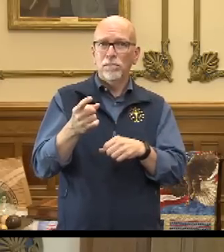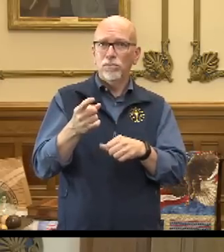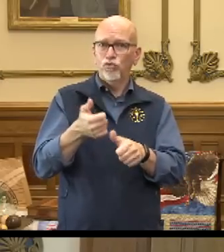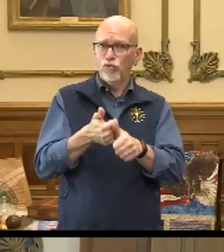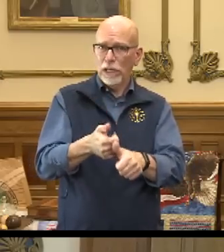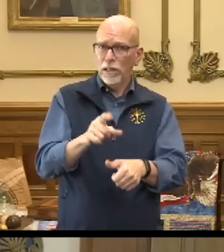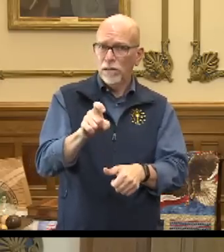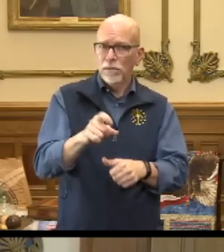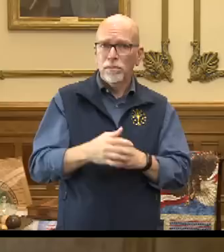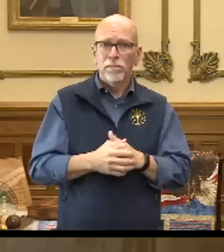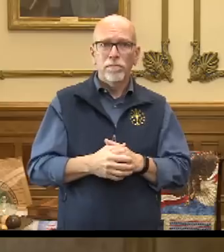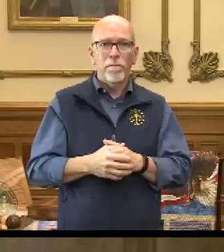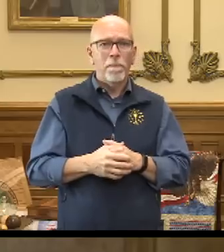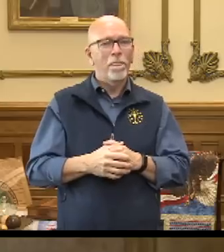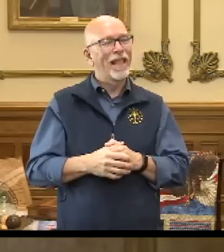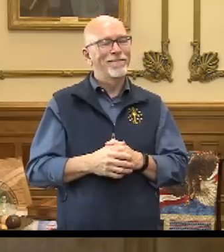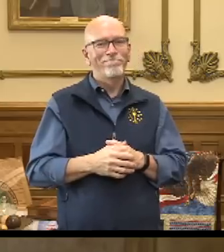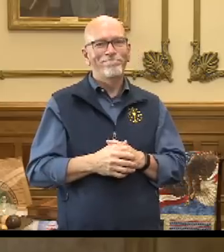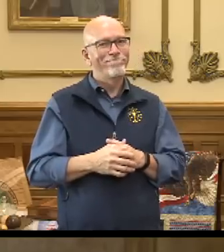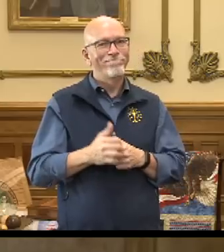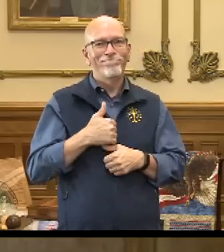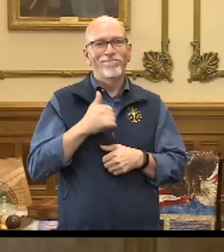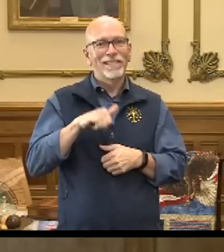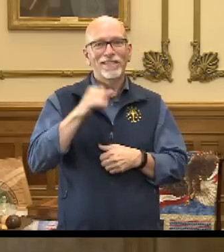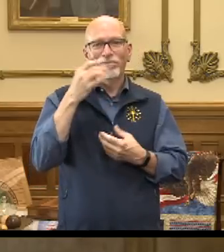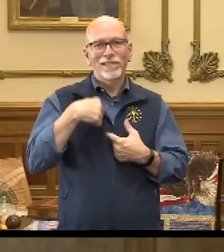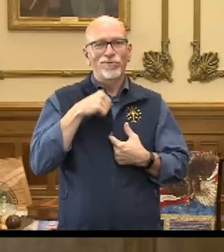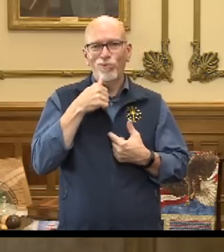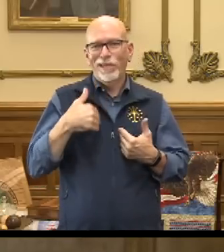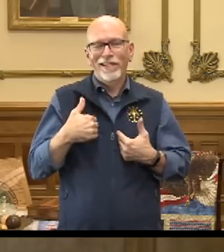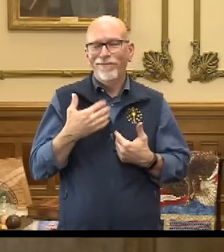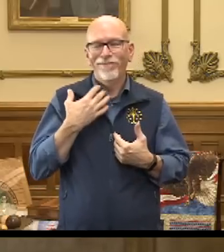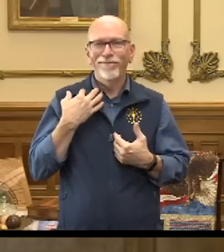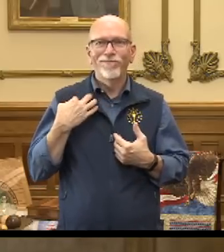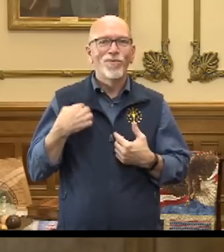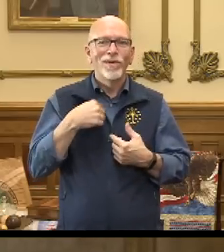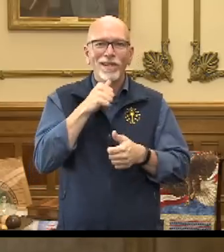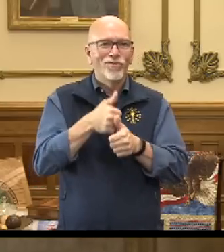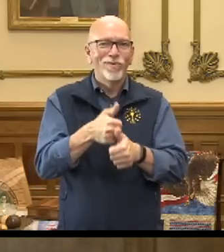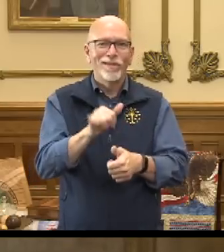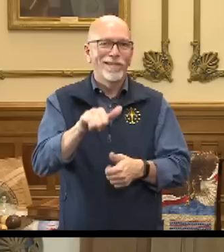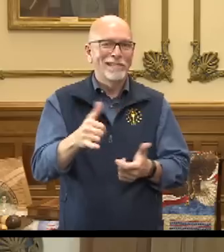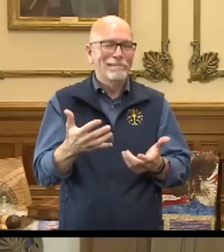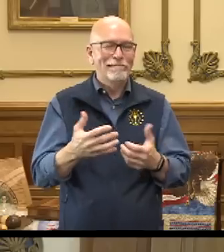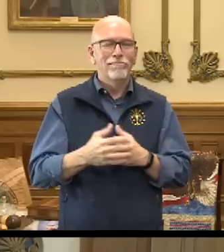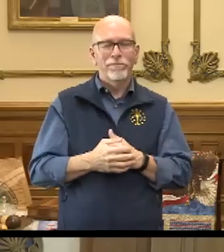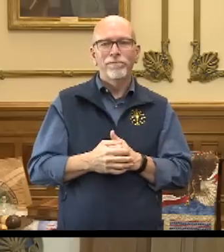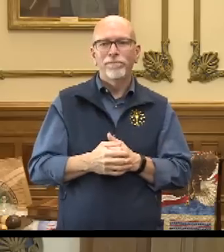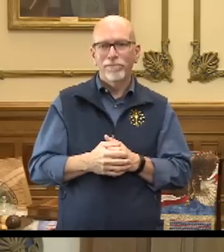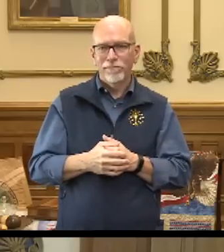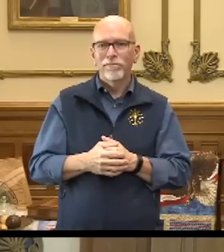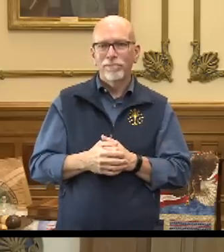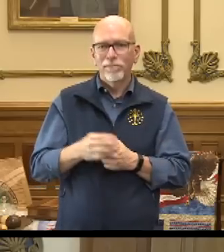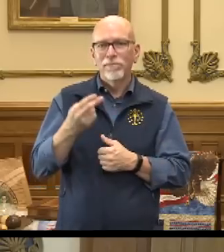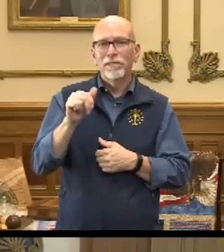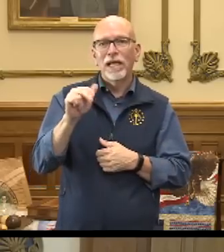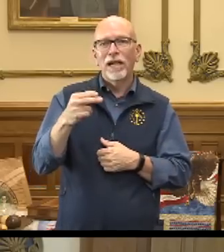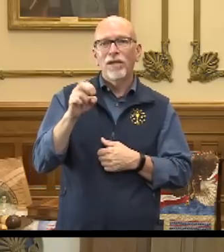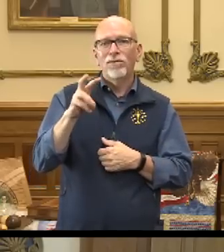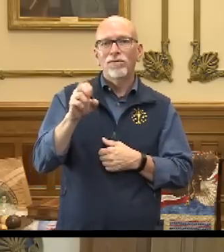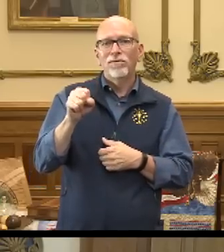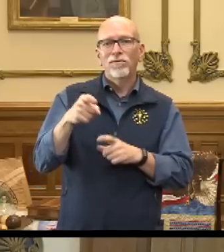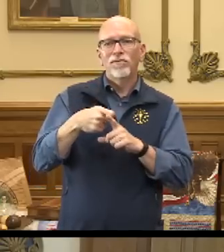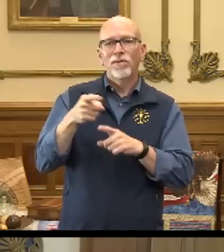tracked. I'm sorry, Kathy, that is not information that I have or that we have tracked. Hannah News with Adam